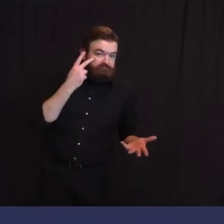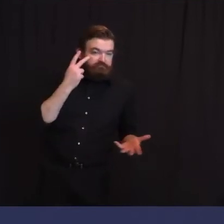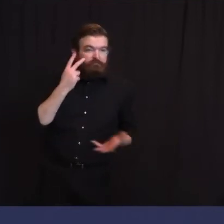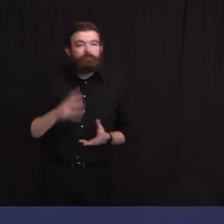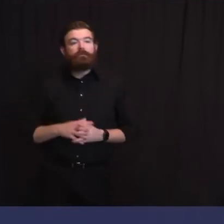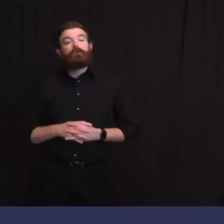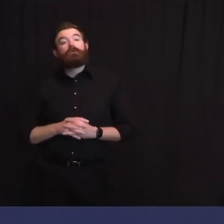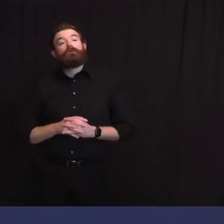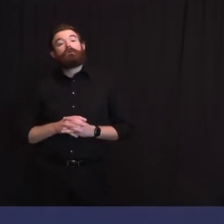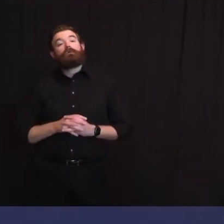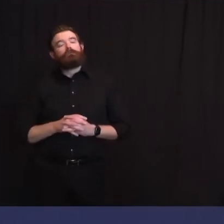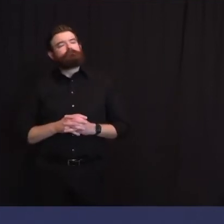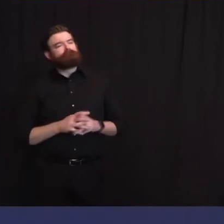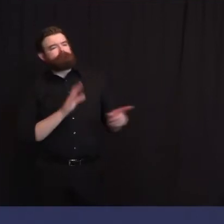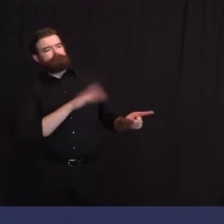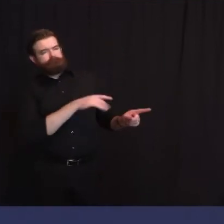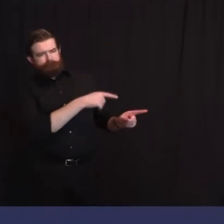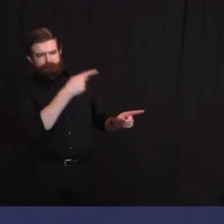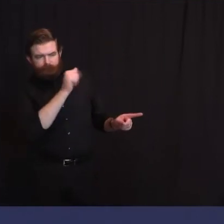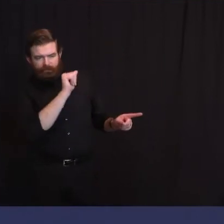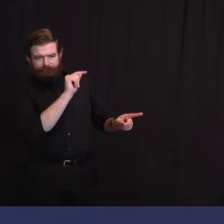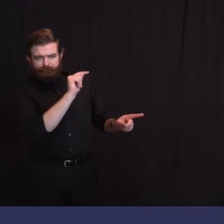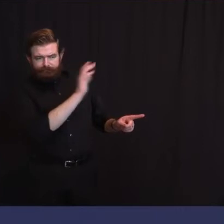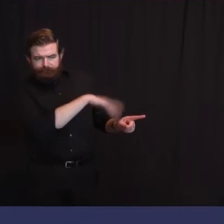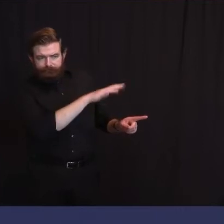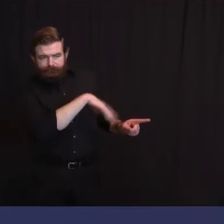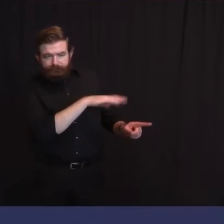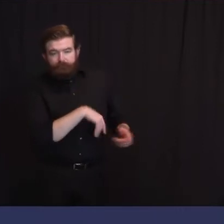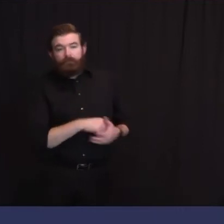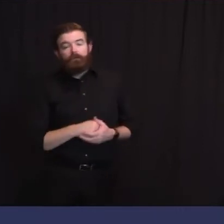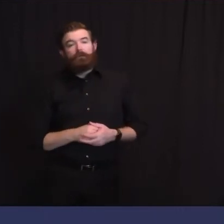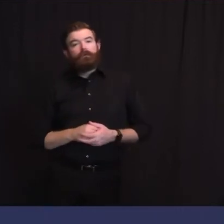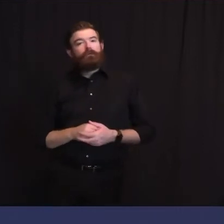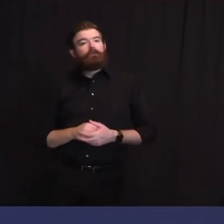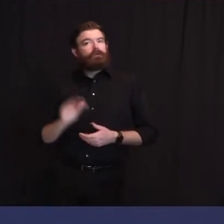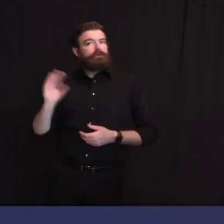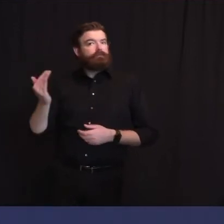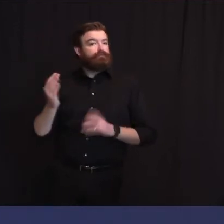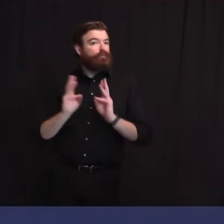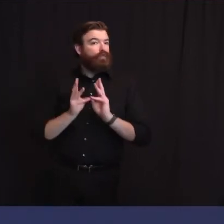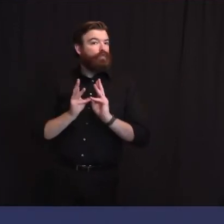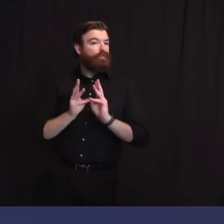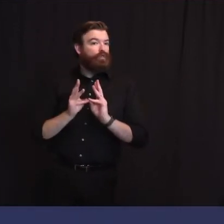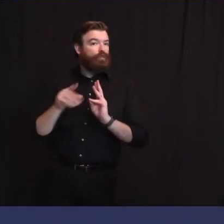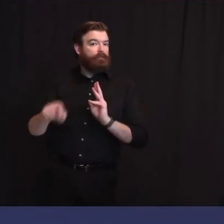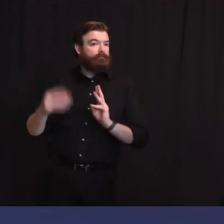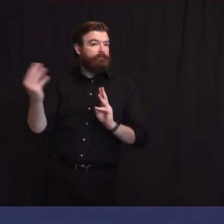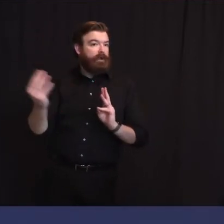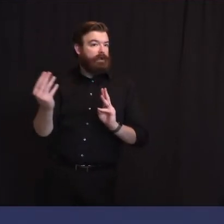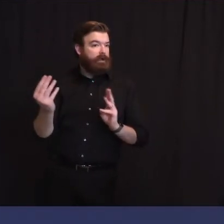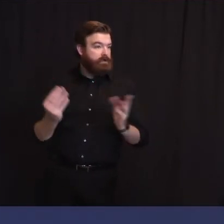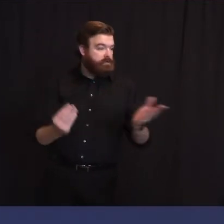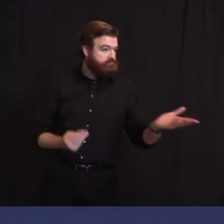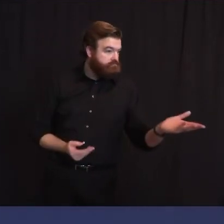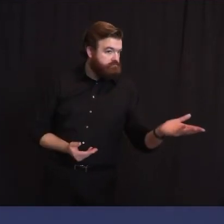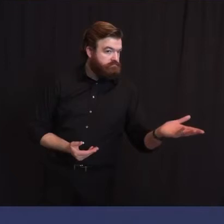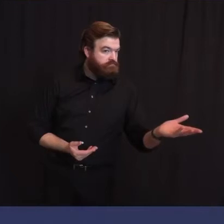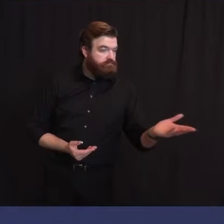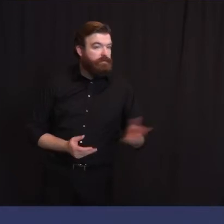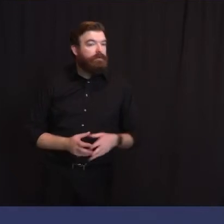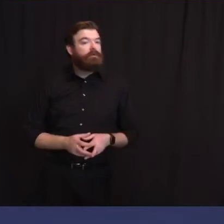things. Weather is back on the chart, potentially for Monday. Would love to get your color there. Compliance,